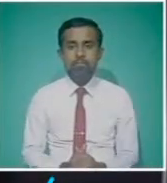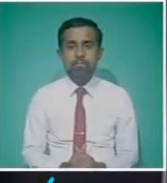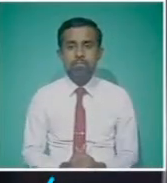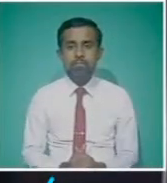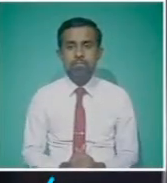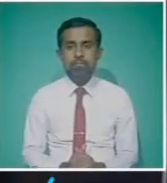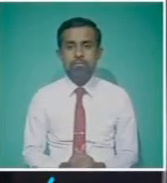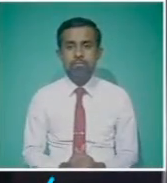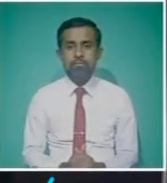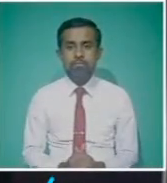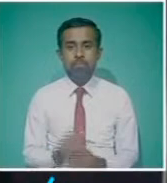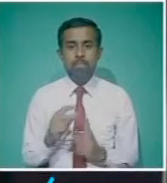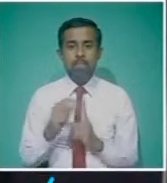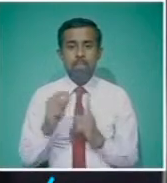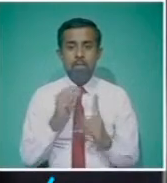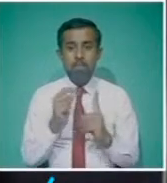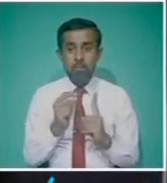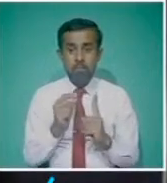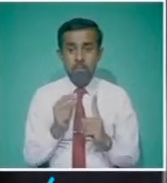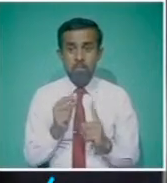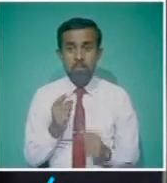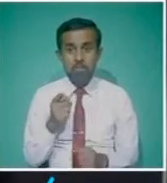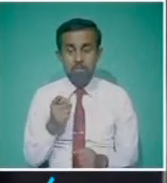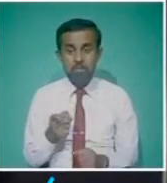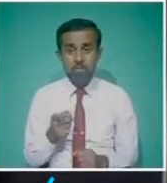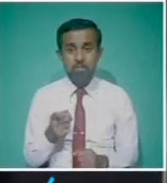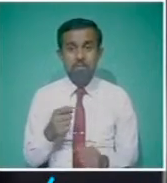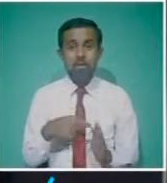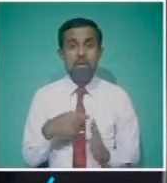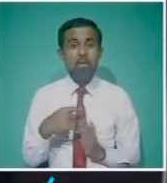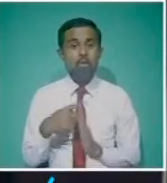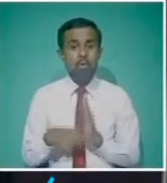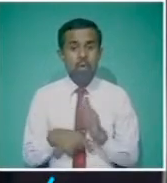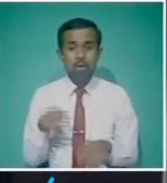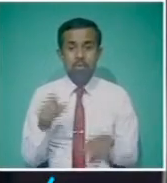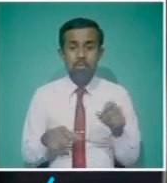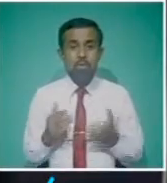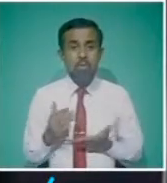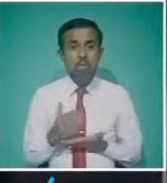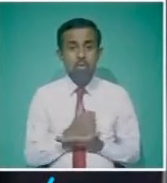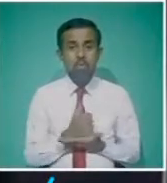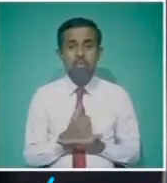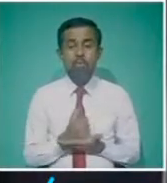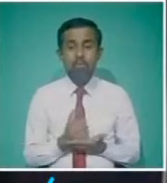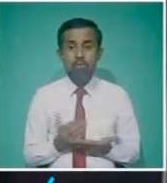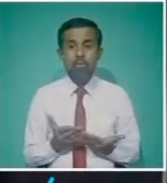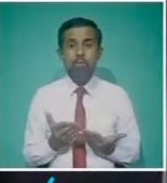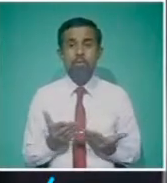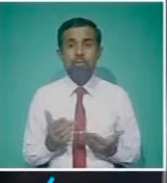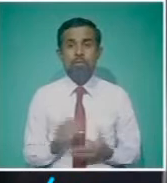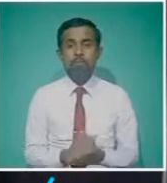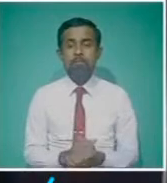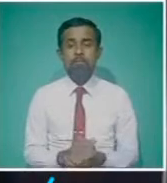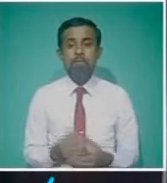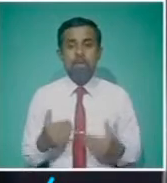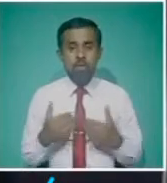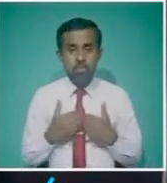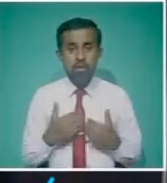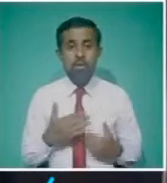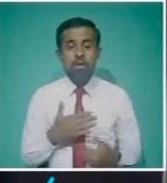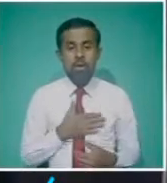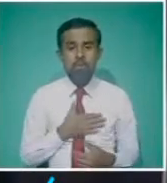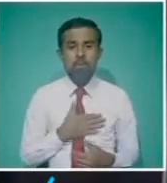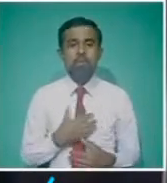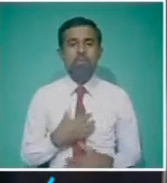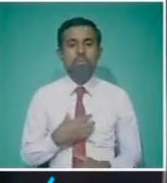of Parliament and all Sri Lankans, we convey our deepest condolences